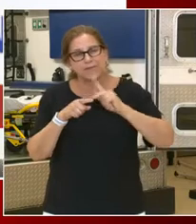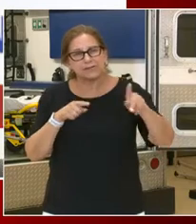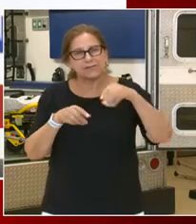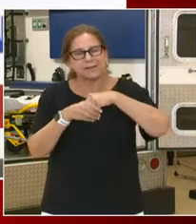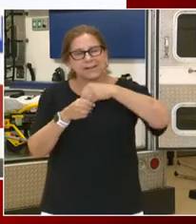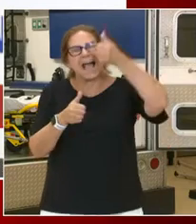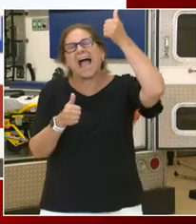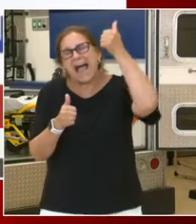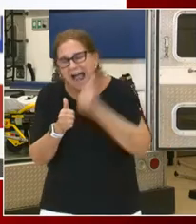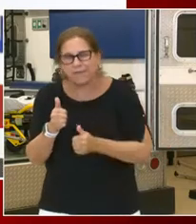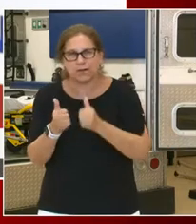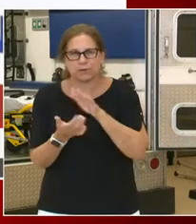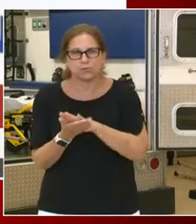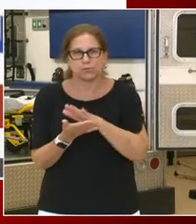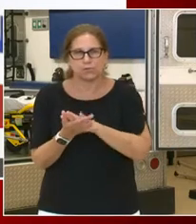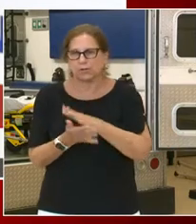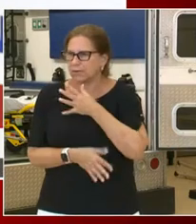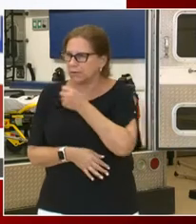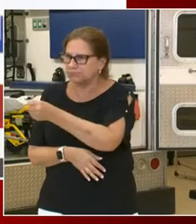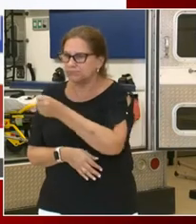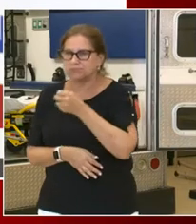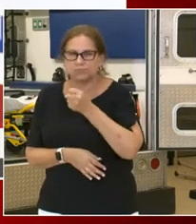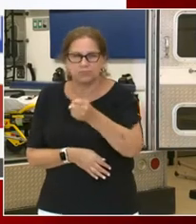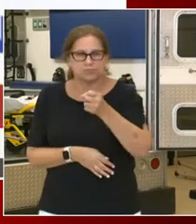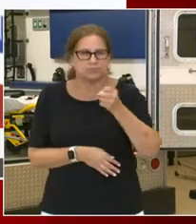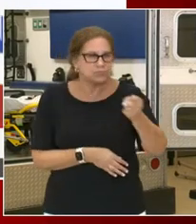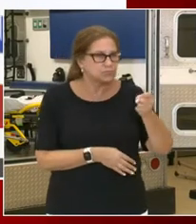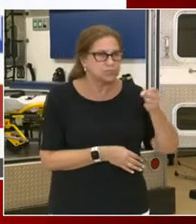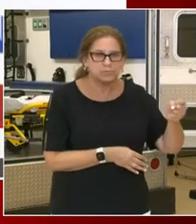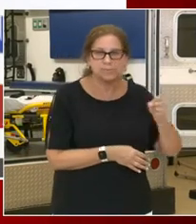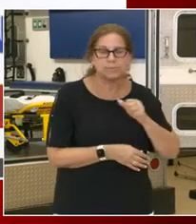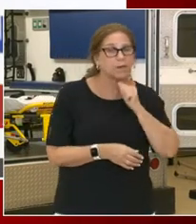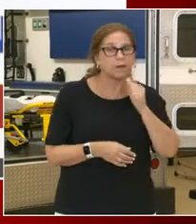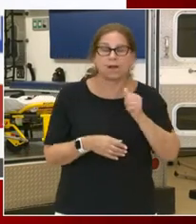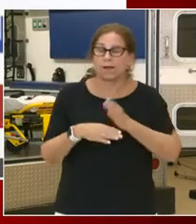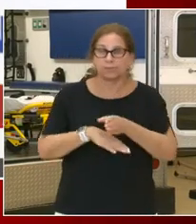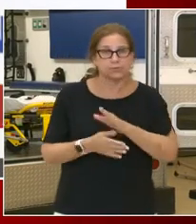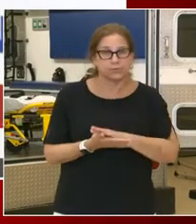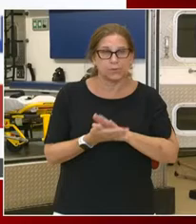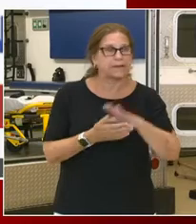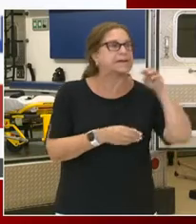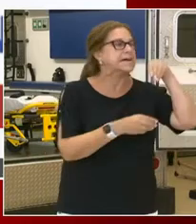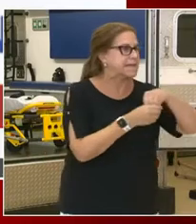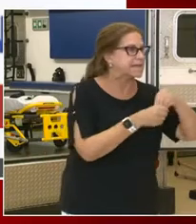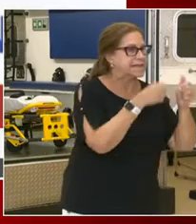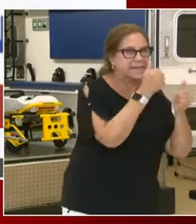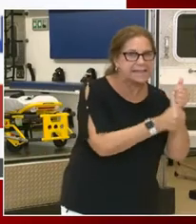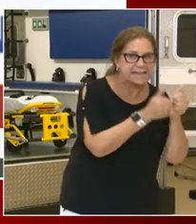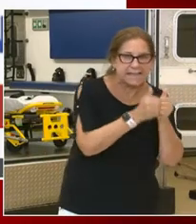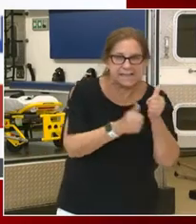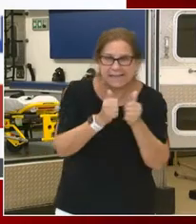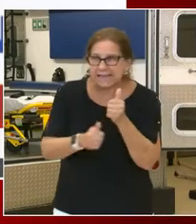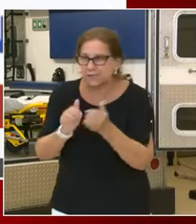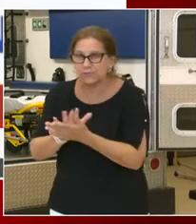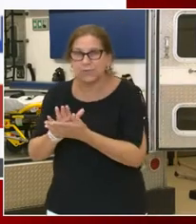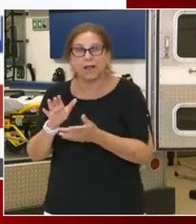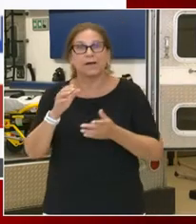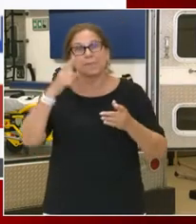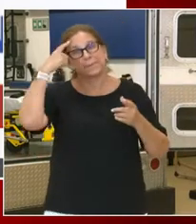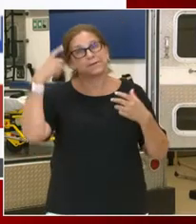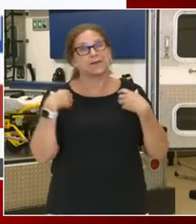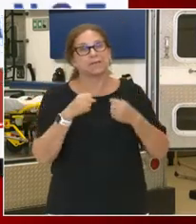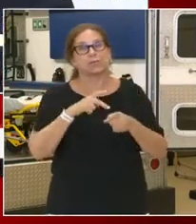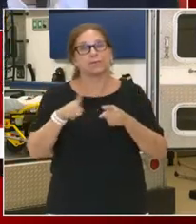clinicians that will be hired and staffed into schools. This also includes in the budget an investment in expanded